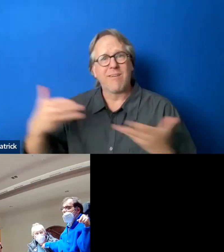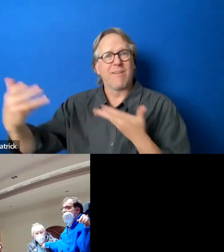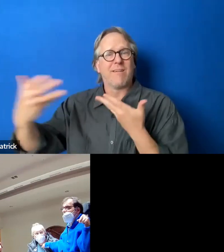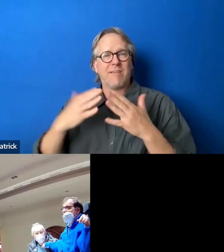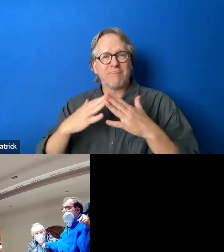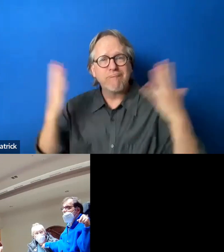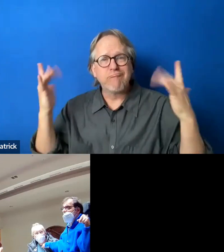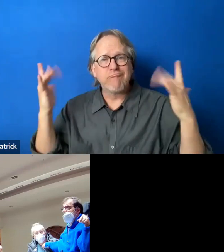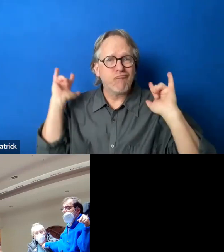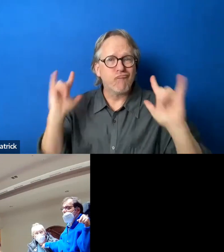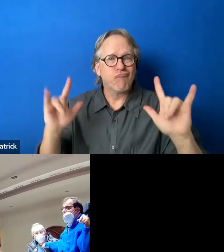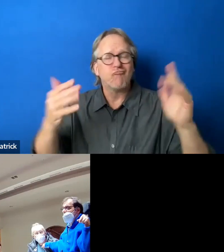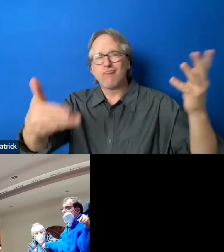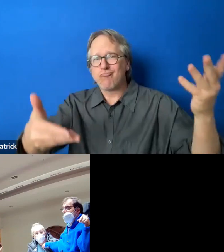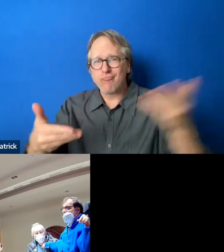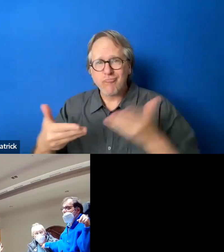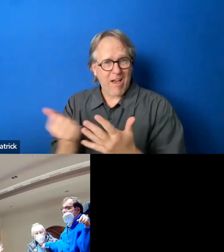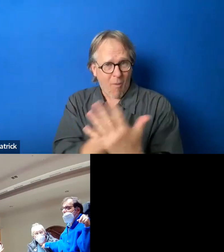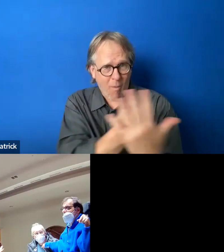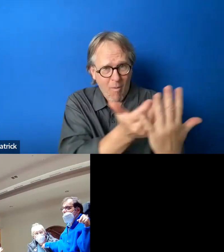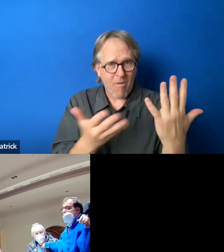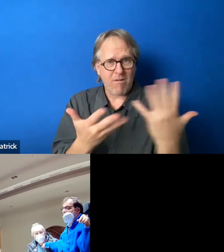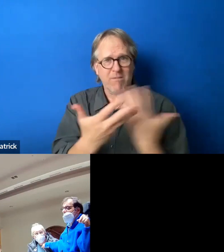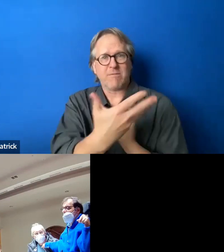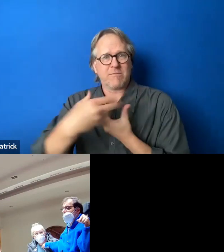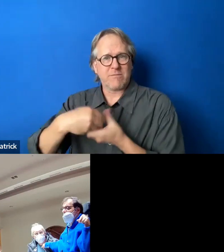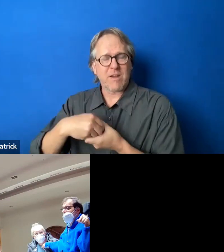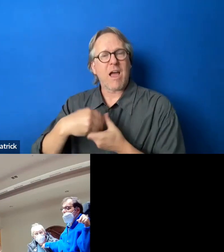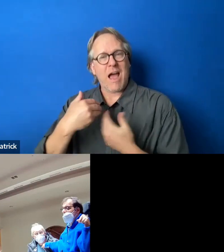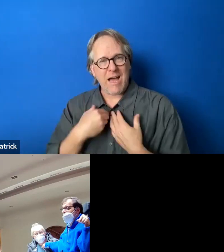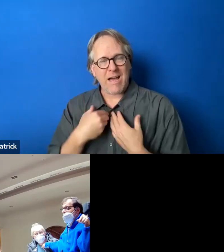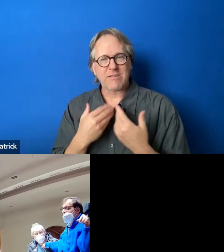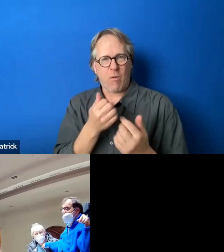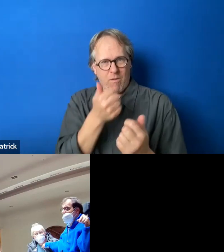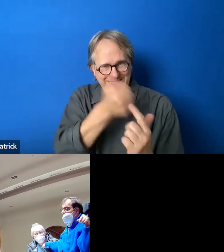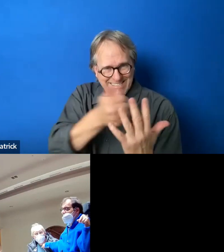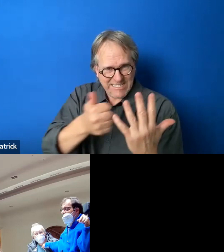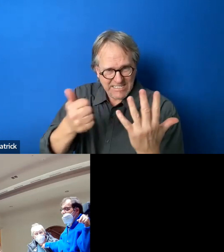that everyone has inherent worth